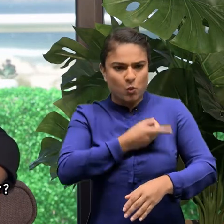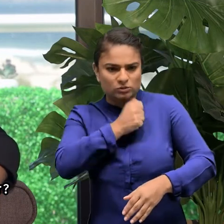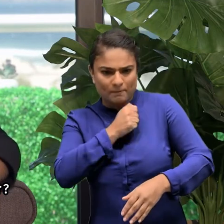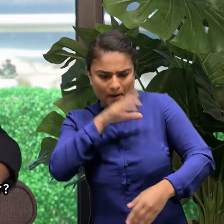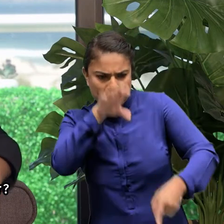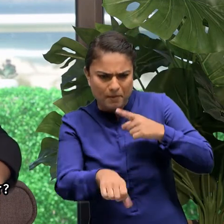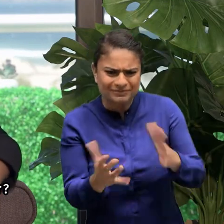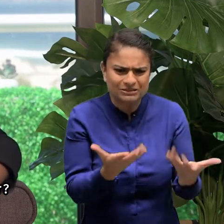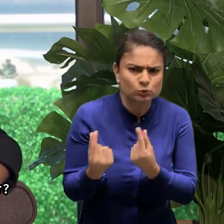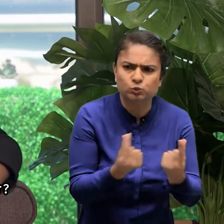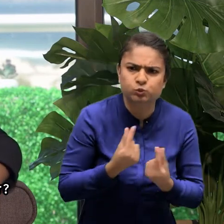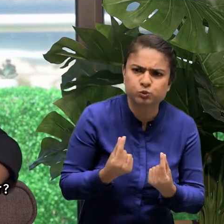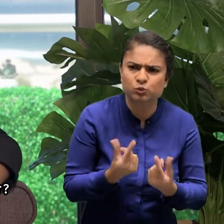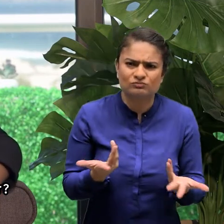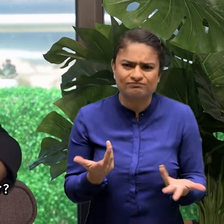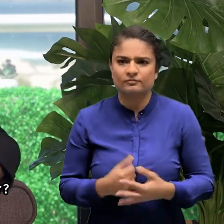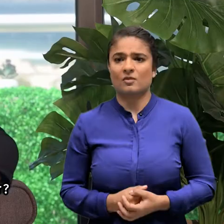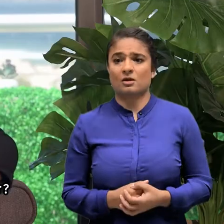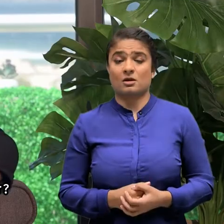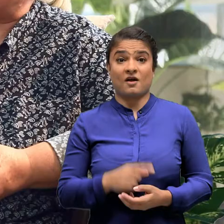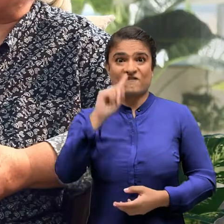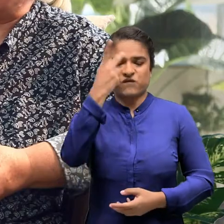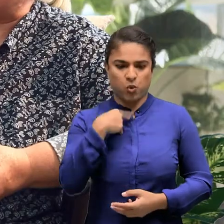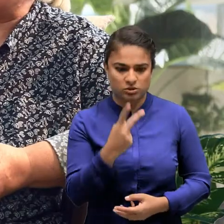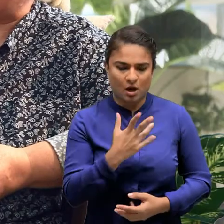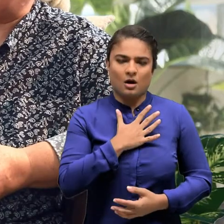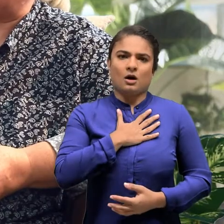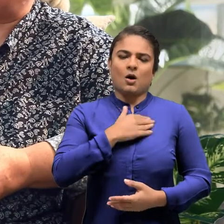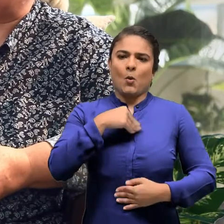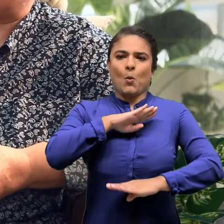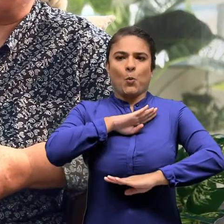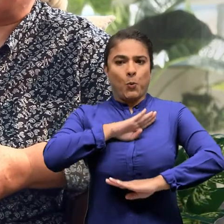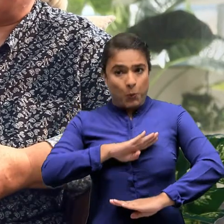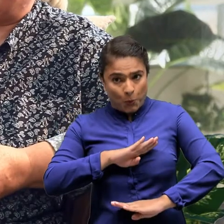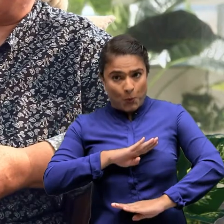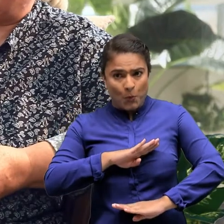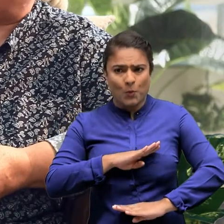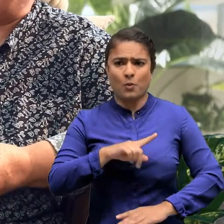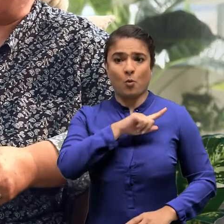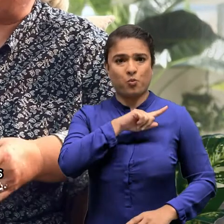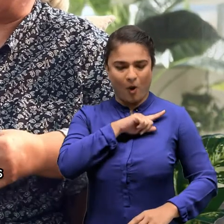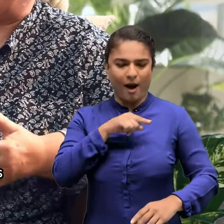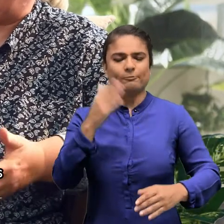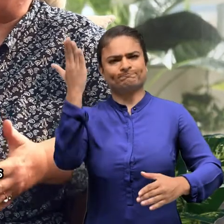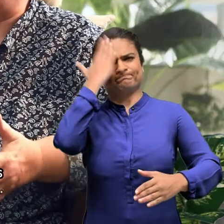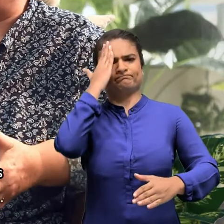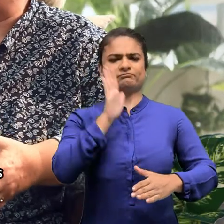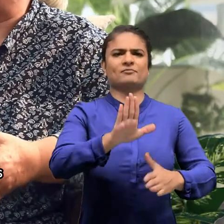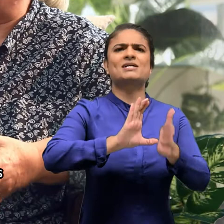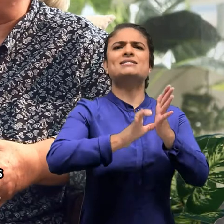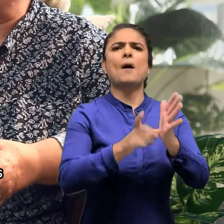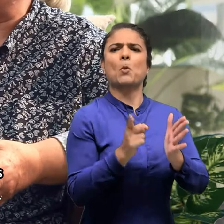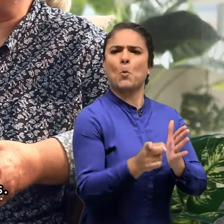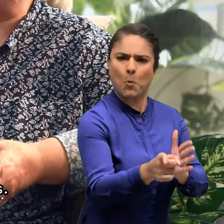at hearing the diagnosis of your daughter? My first reaction was relief that I actually got